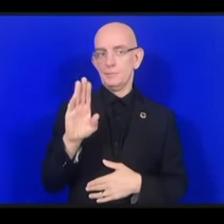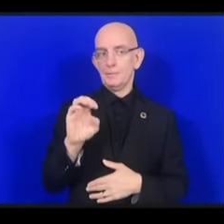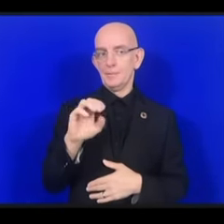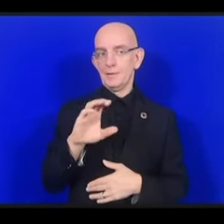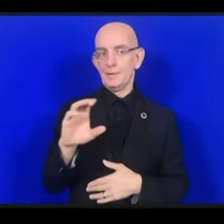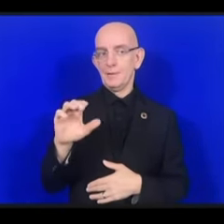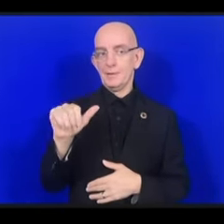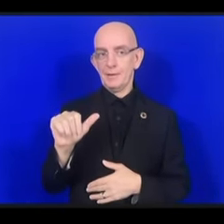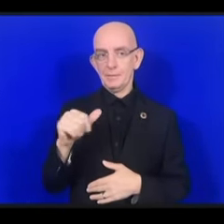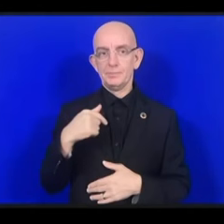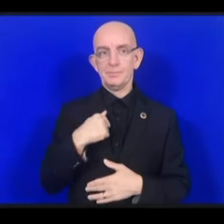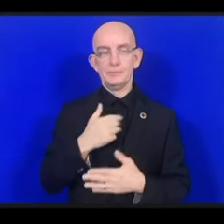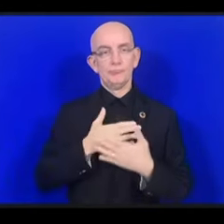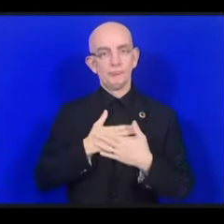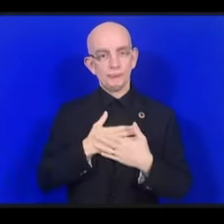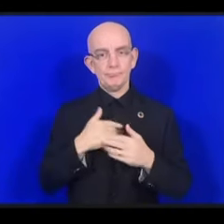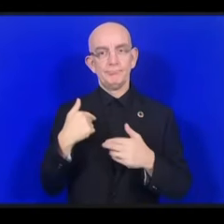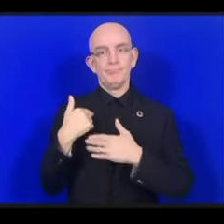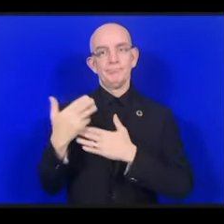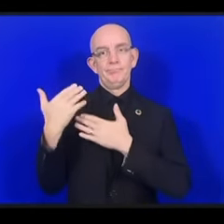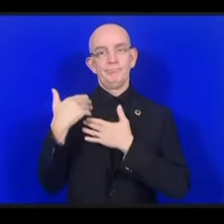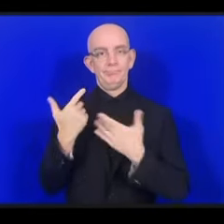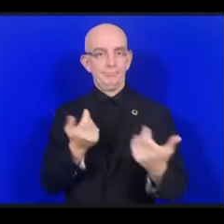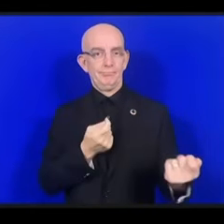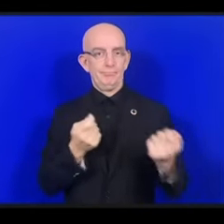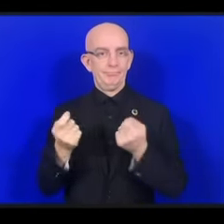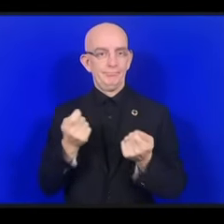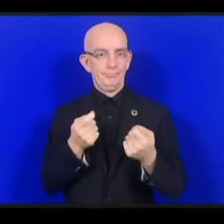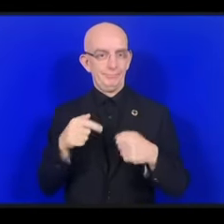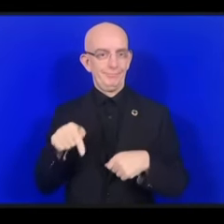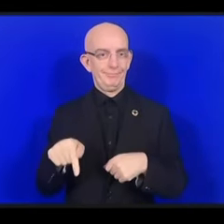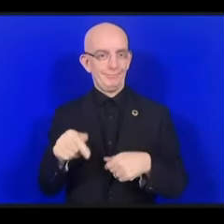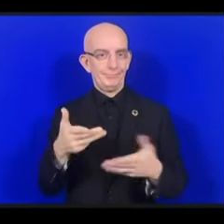as to closing the event of IGF Kyoto